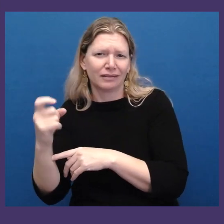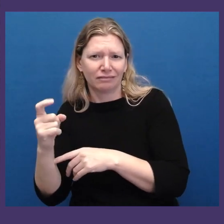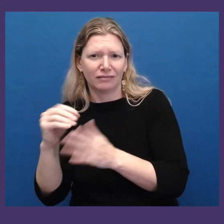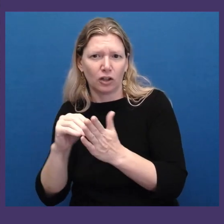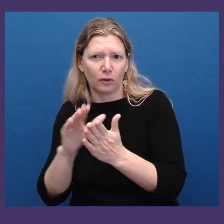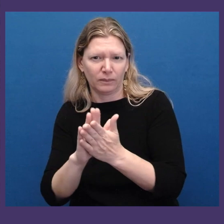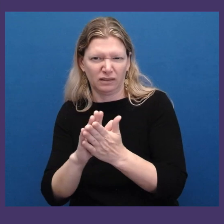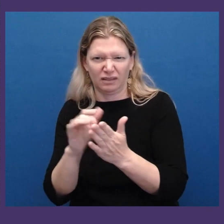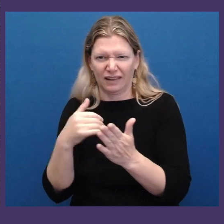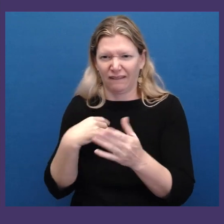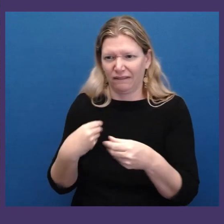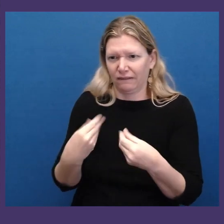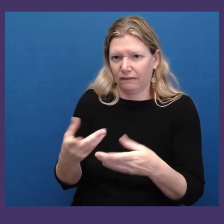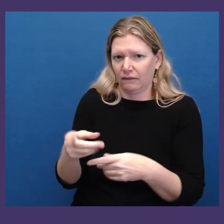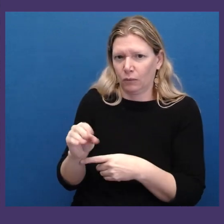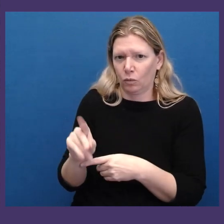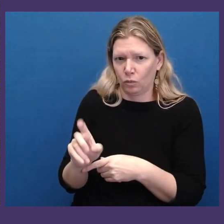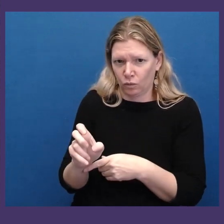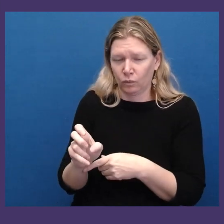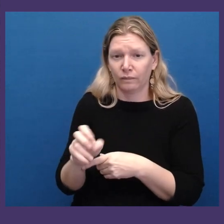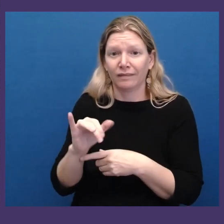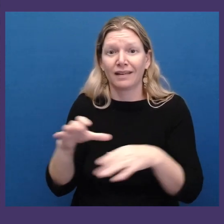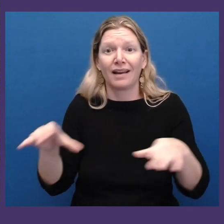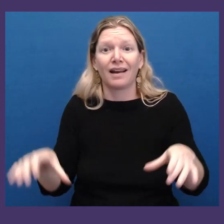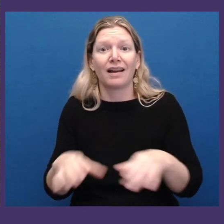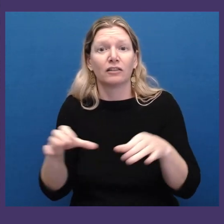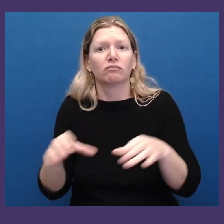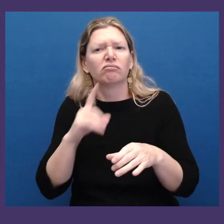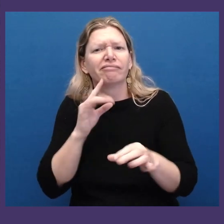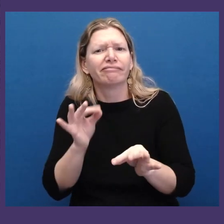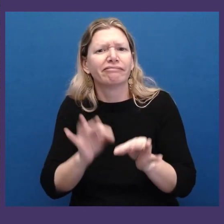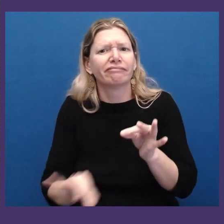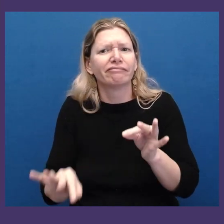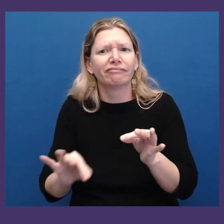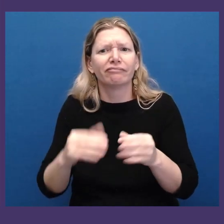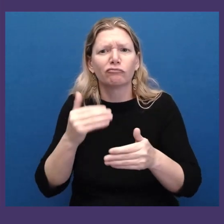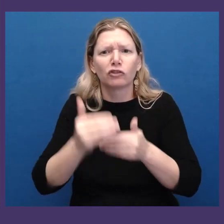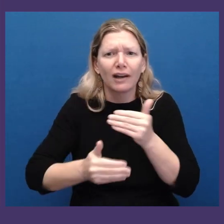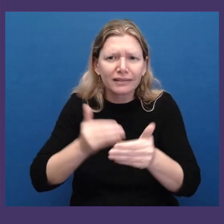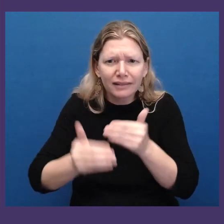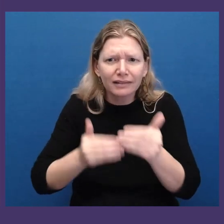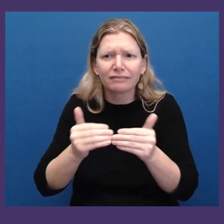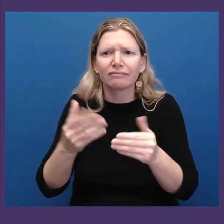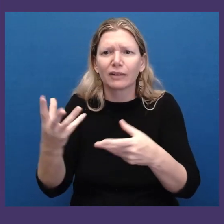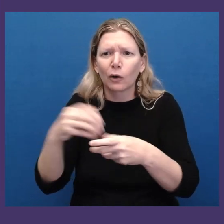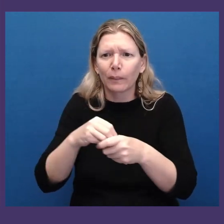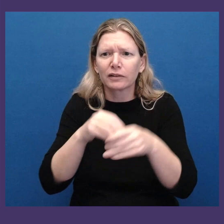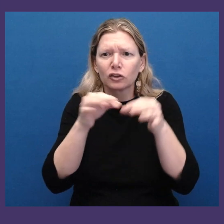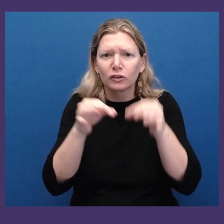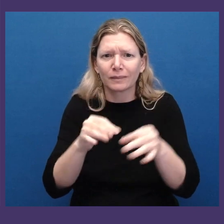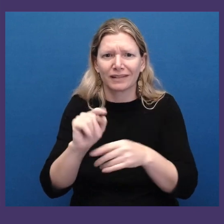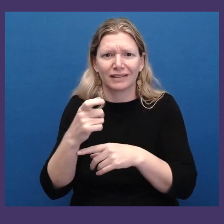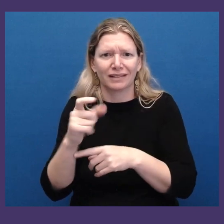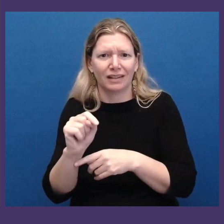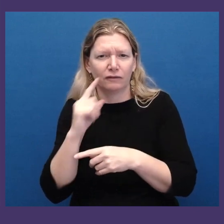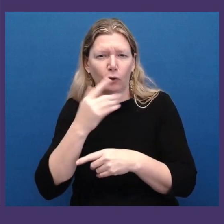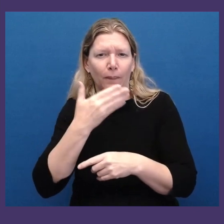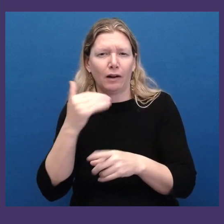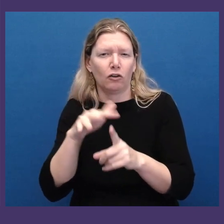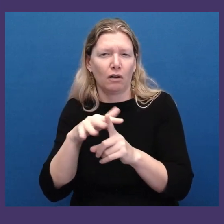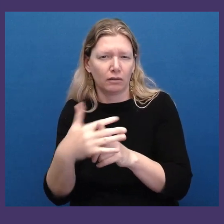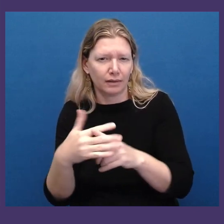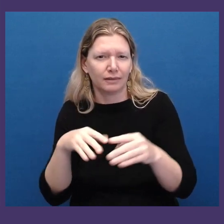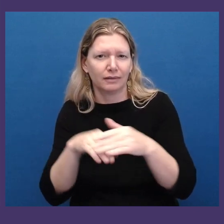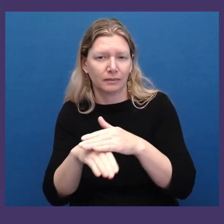process of incorporating descriptive text for better context and accessibility. Here I have a sample Markdown with an image. I